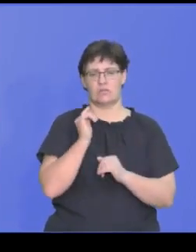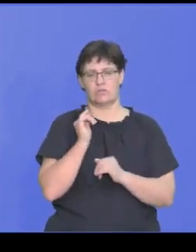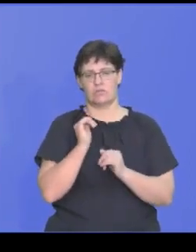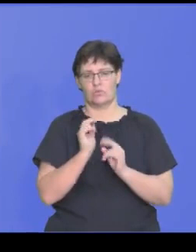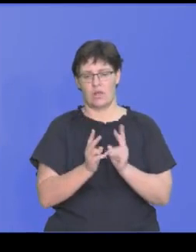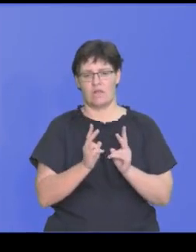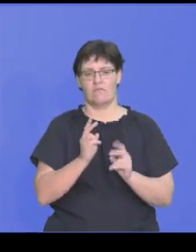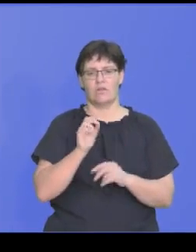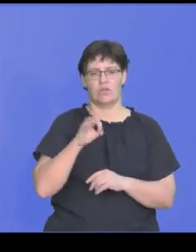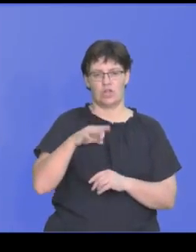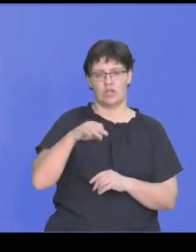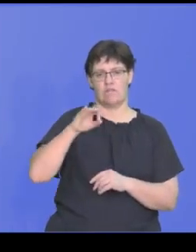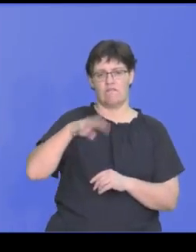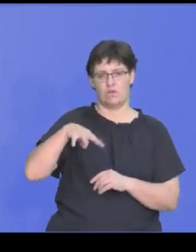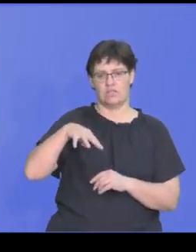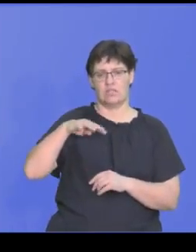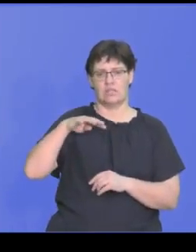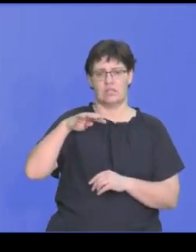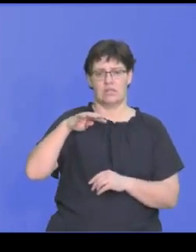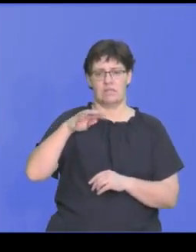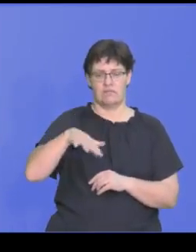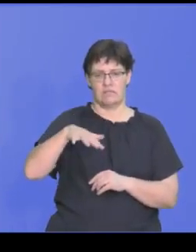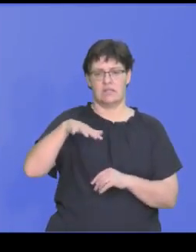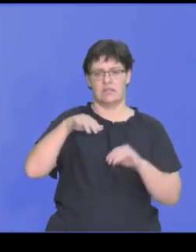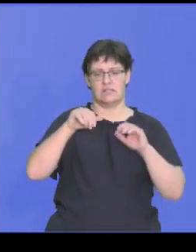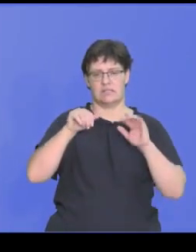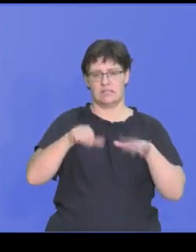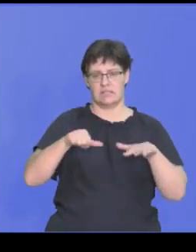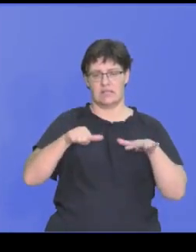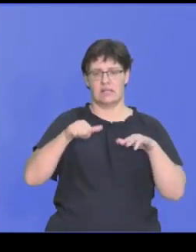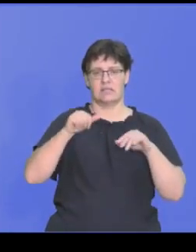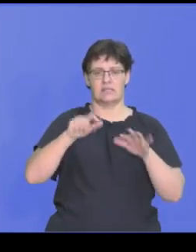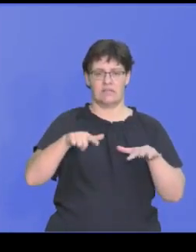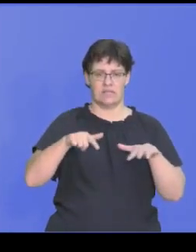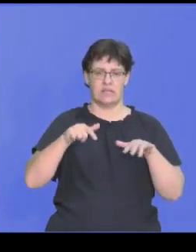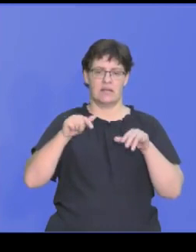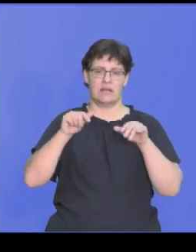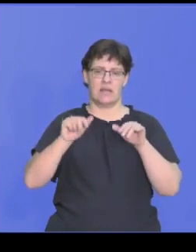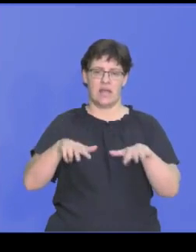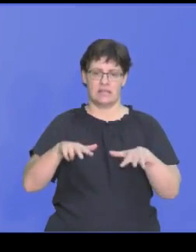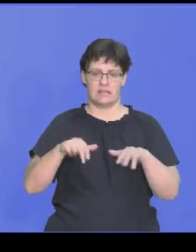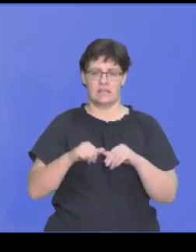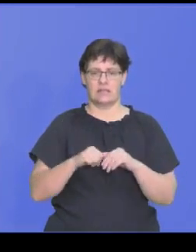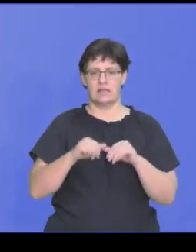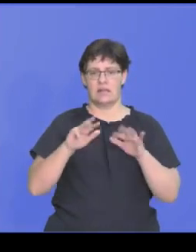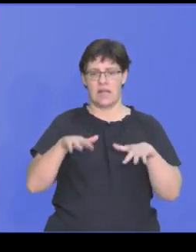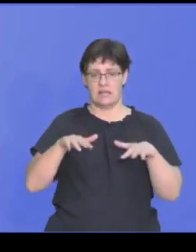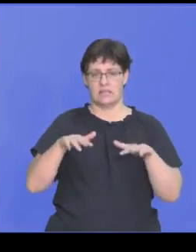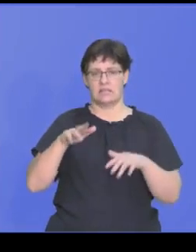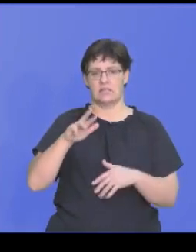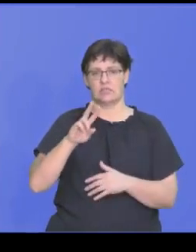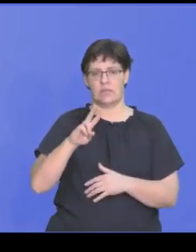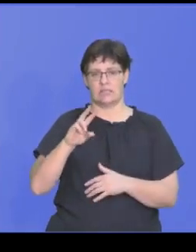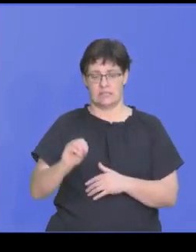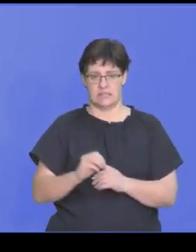11, 12, 13, 14, 15, 16, 17, 18,